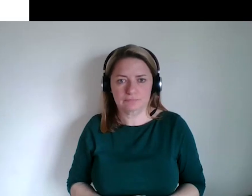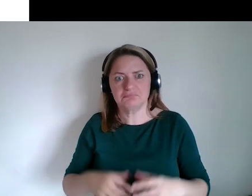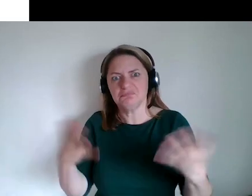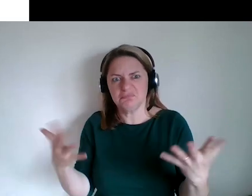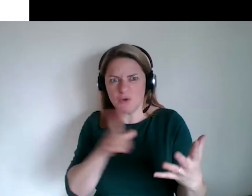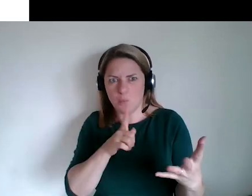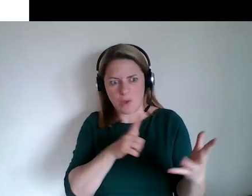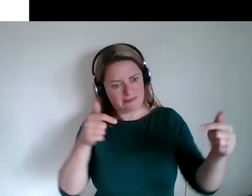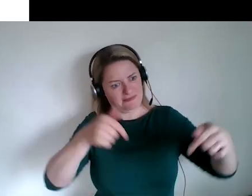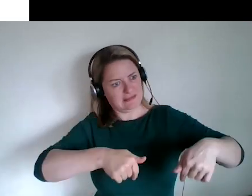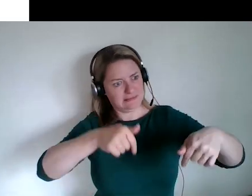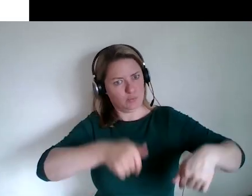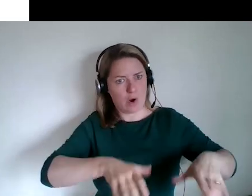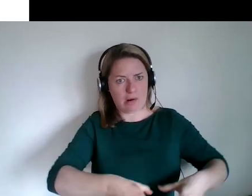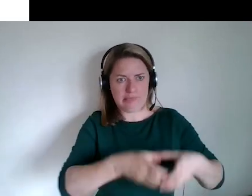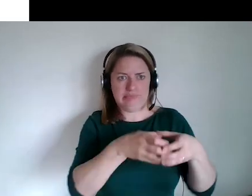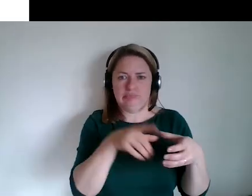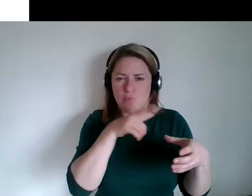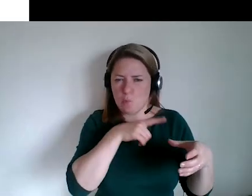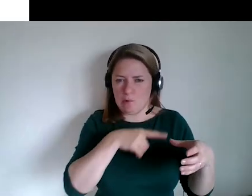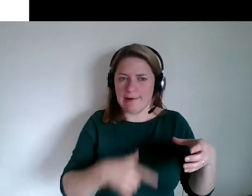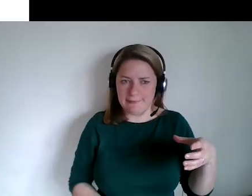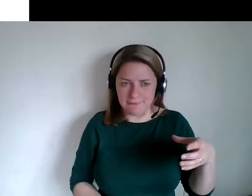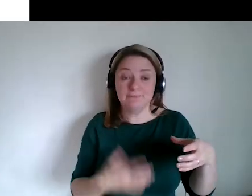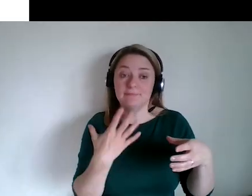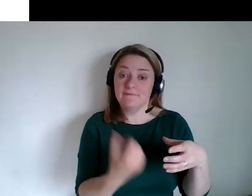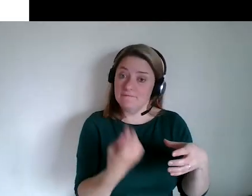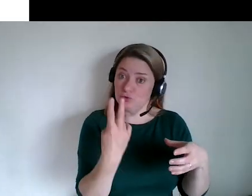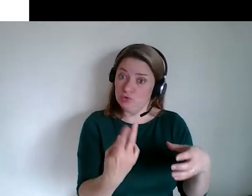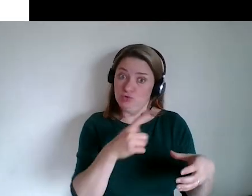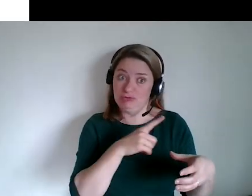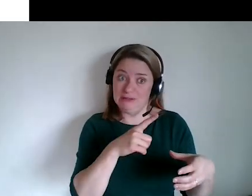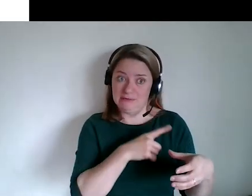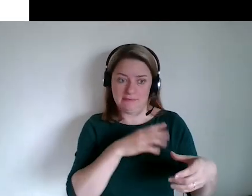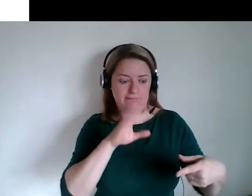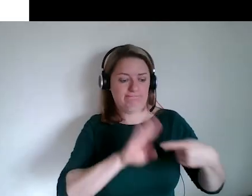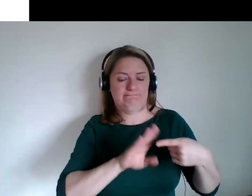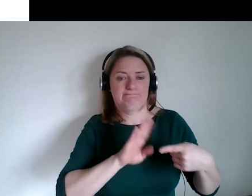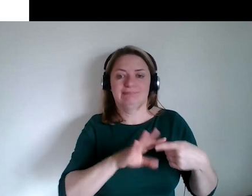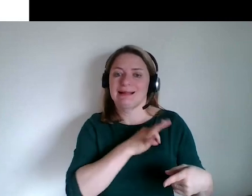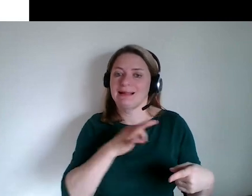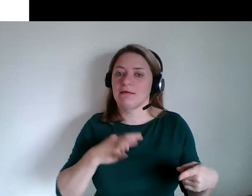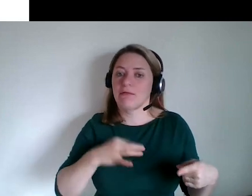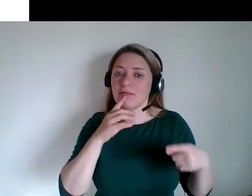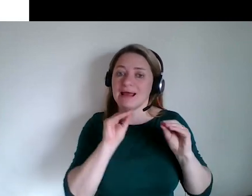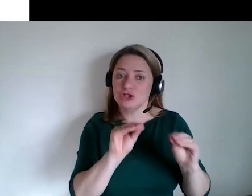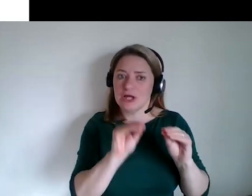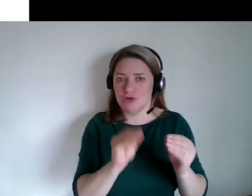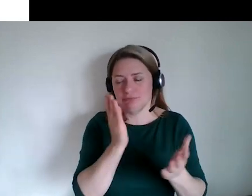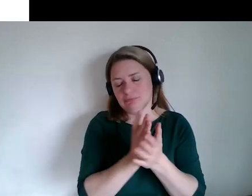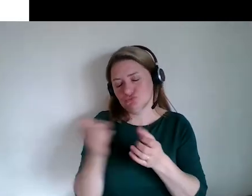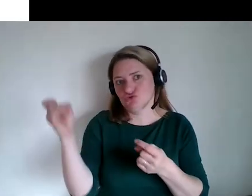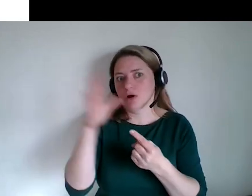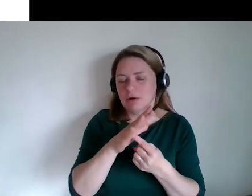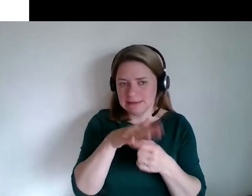But why this incubator? And there are two reasons. The first is that clinical education is a